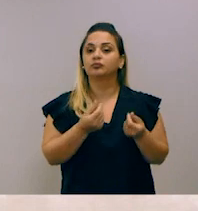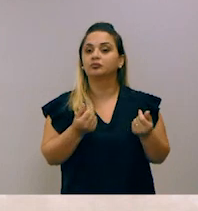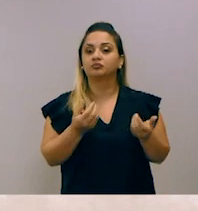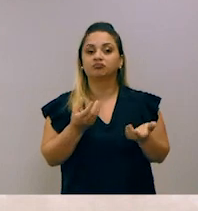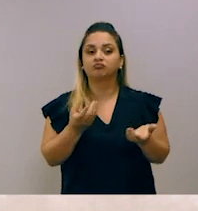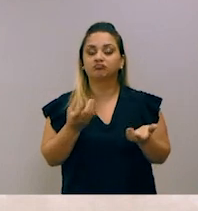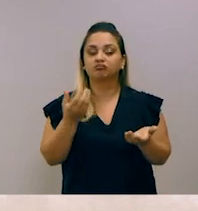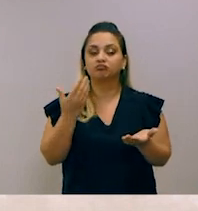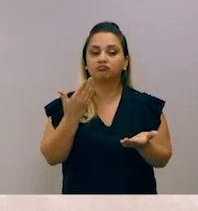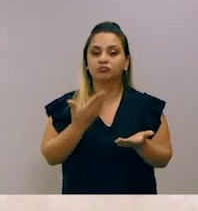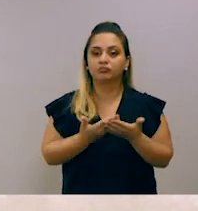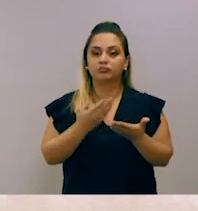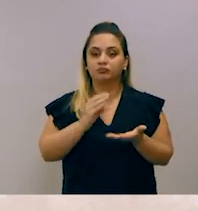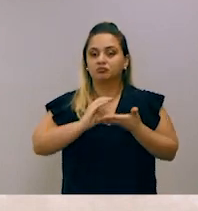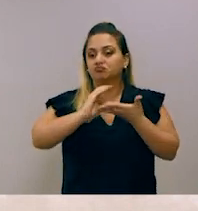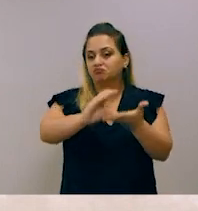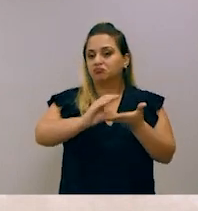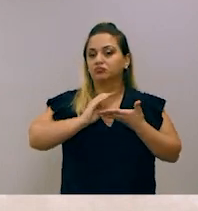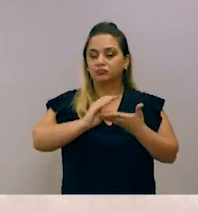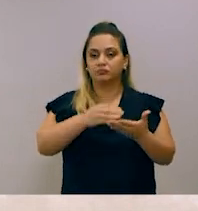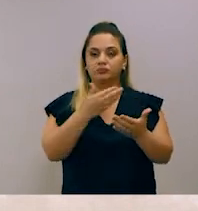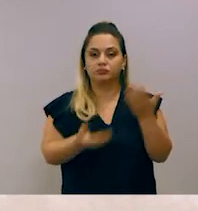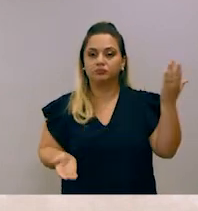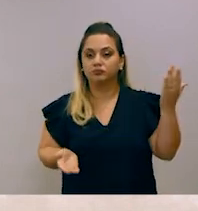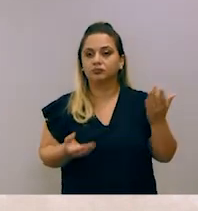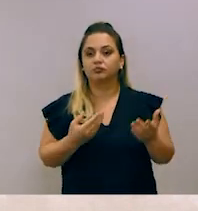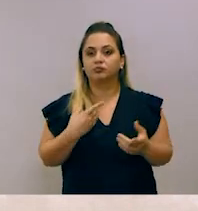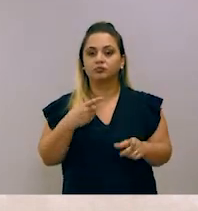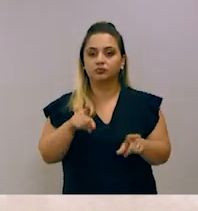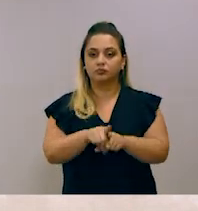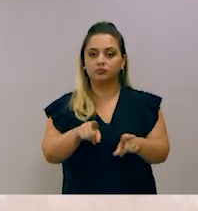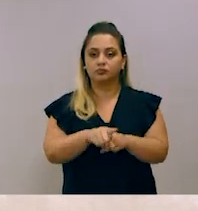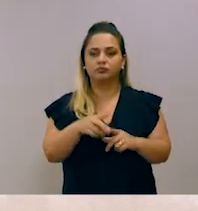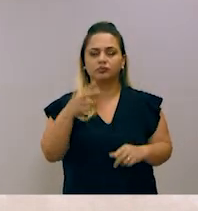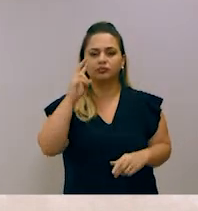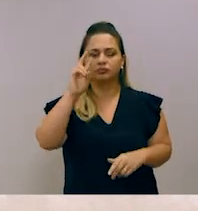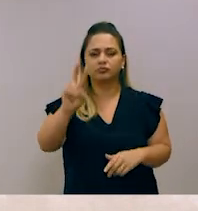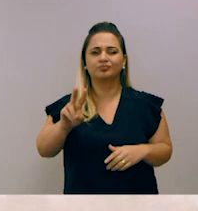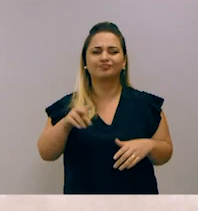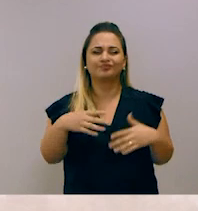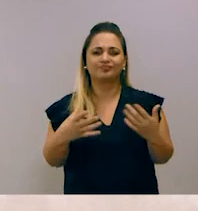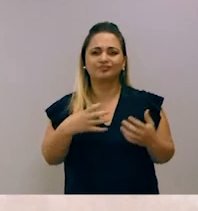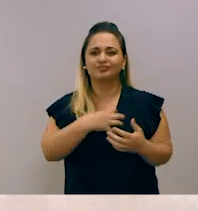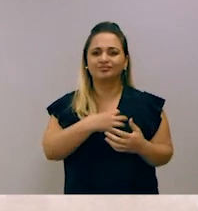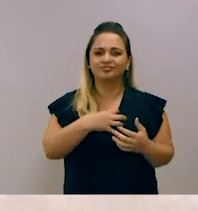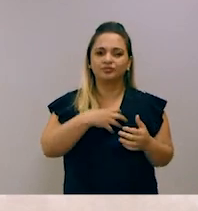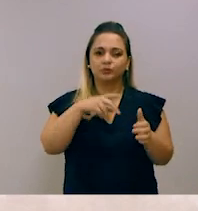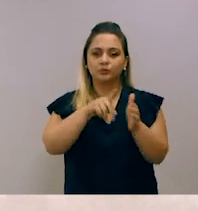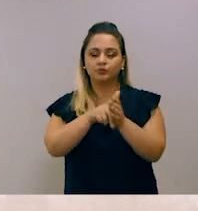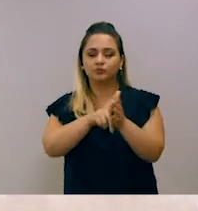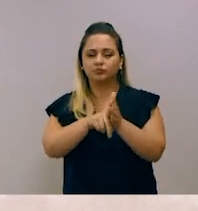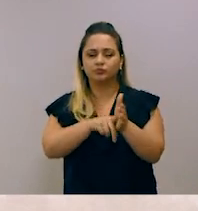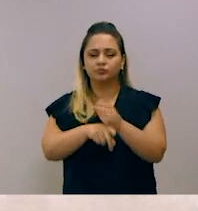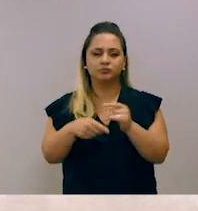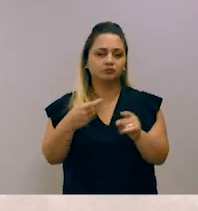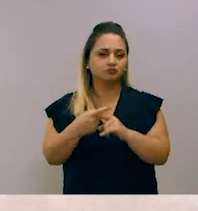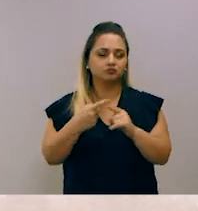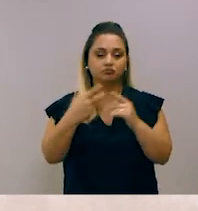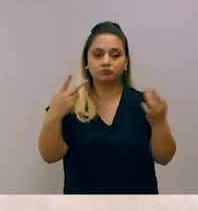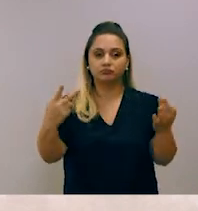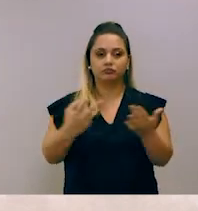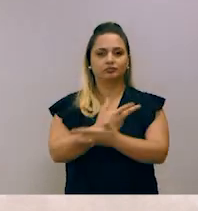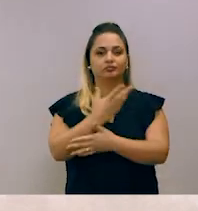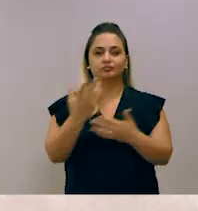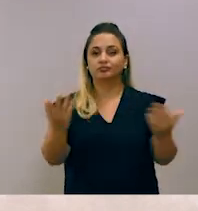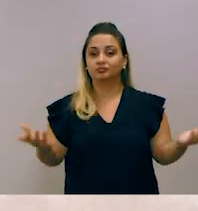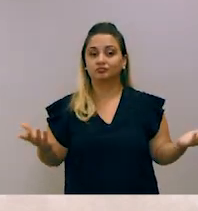cases, the impact in the charging of the debt, and to find a way to mitigate this phenomena. That was